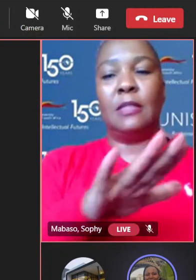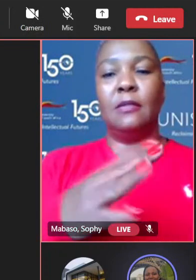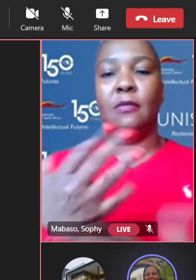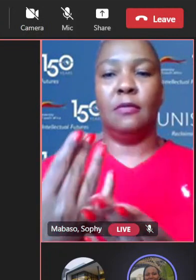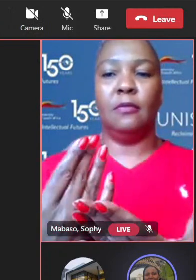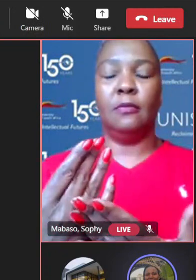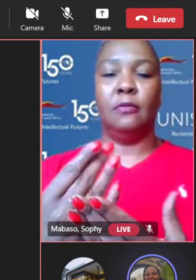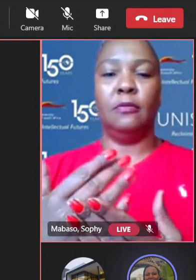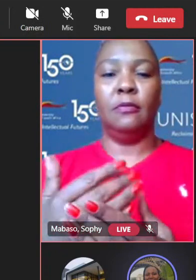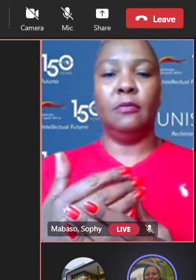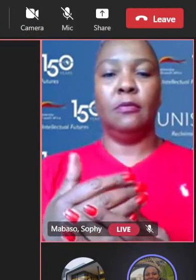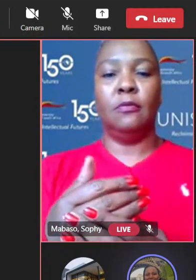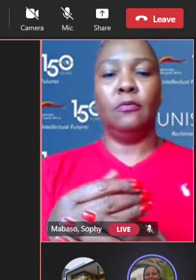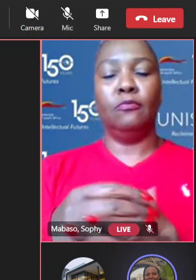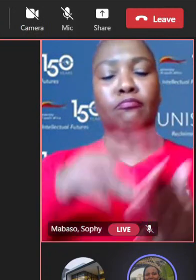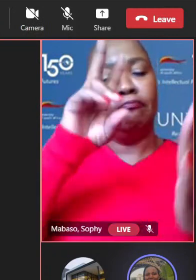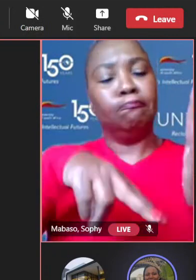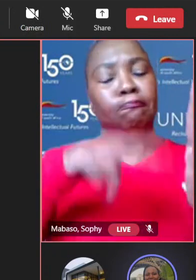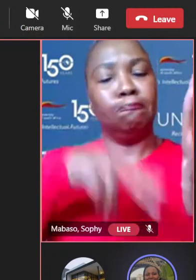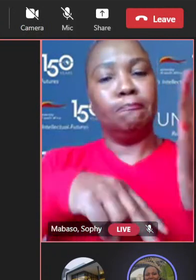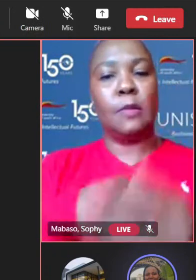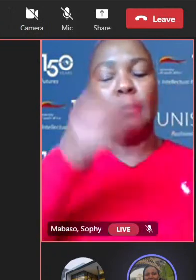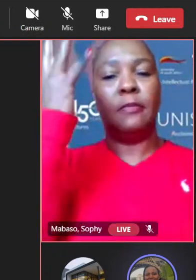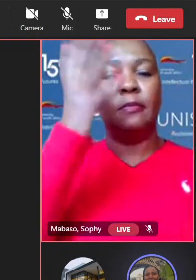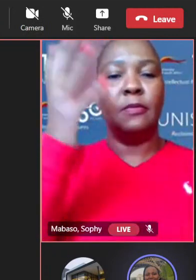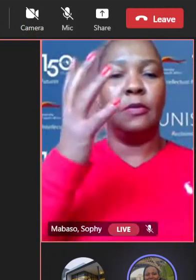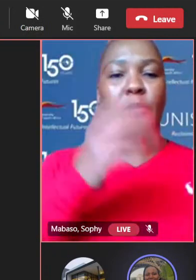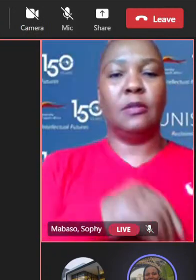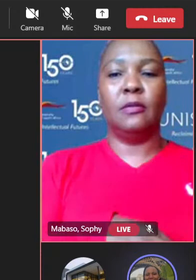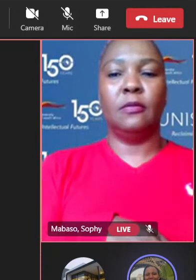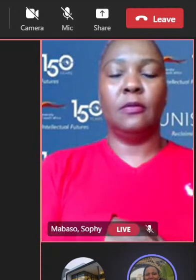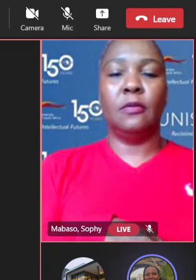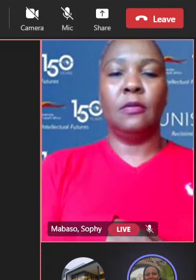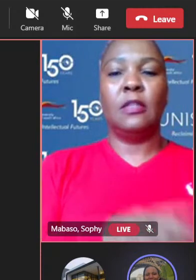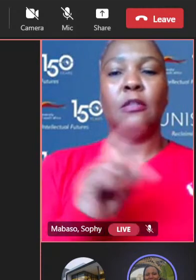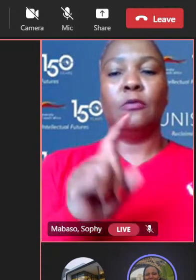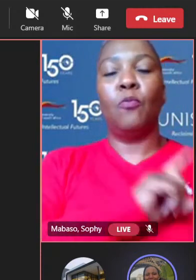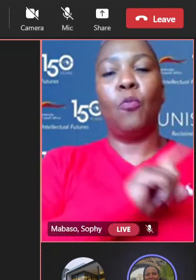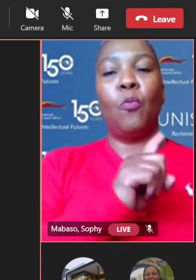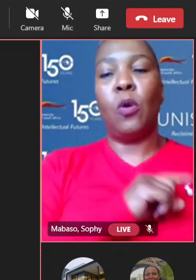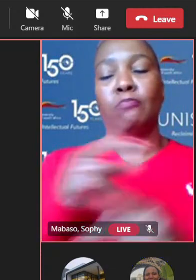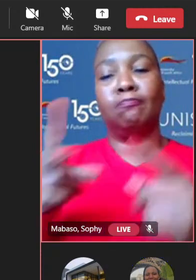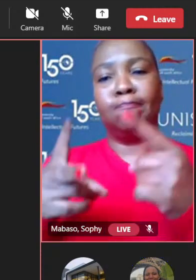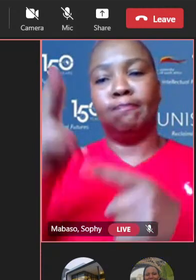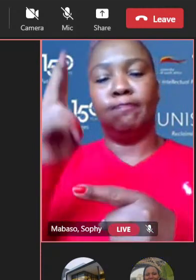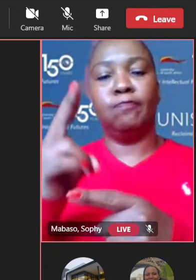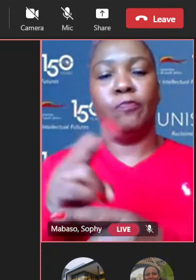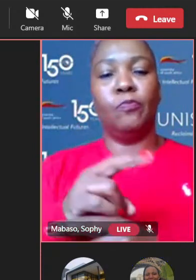go through this presentation, and so I was still cut off with